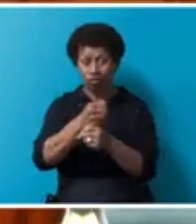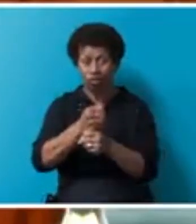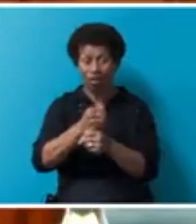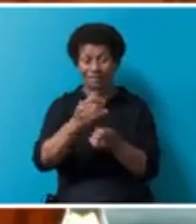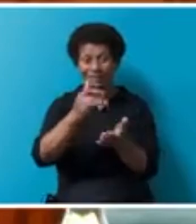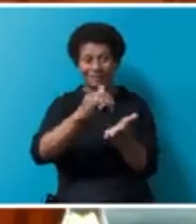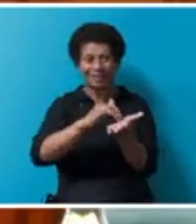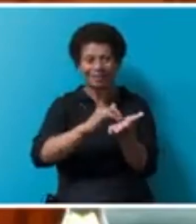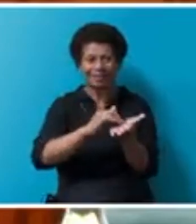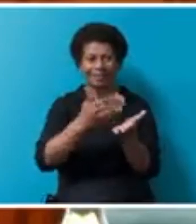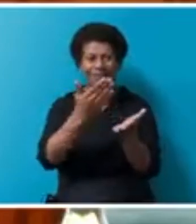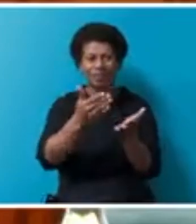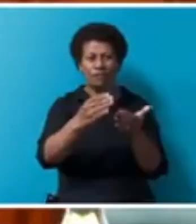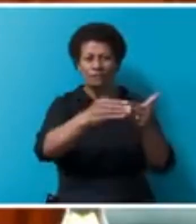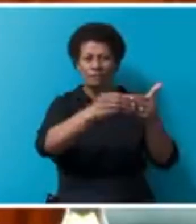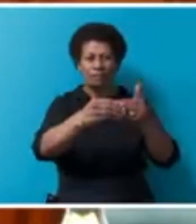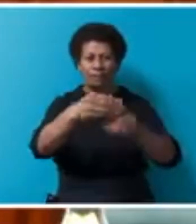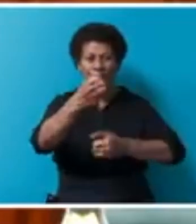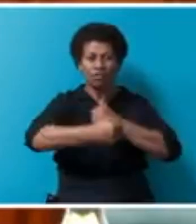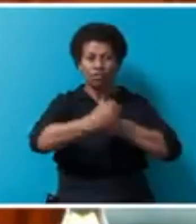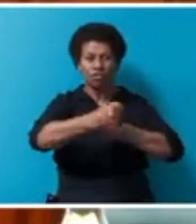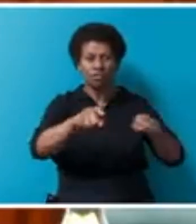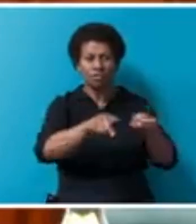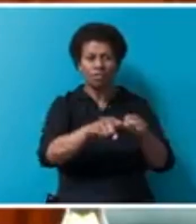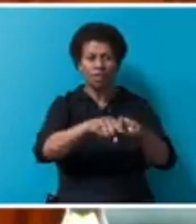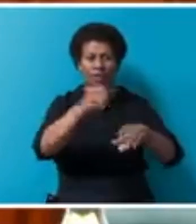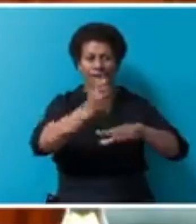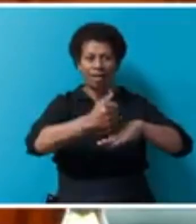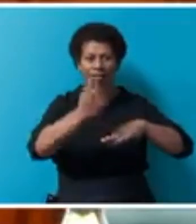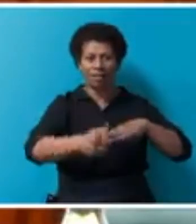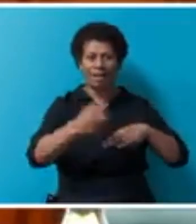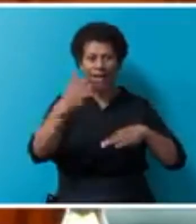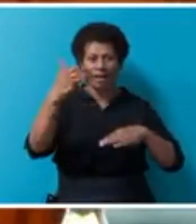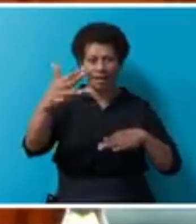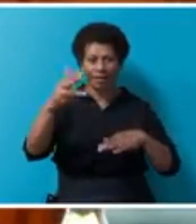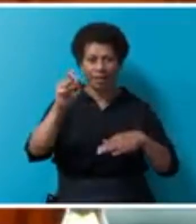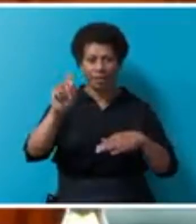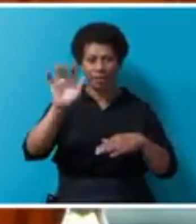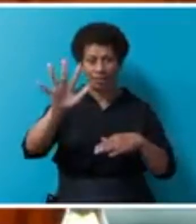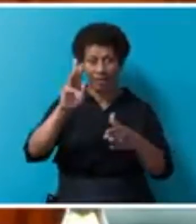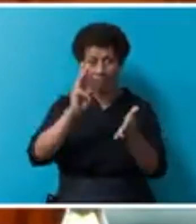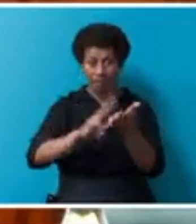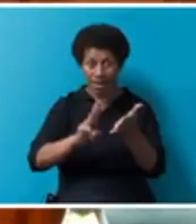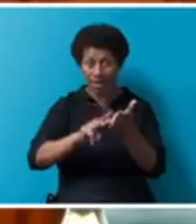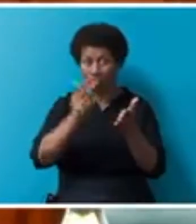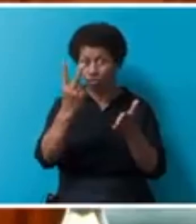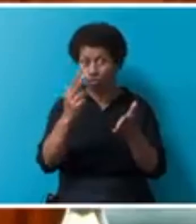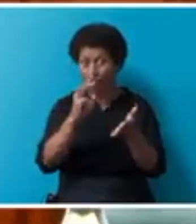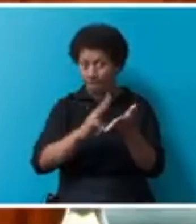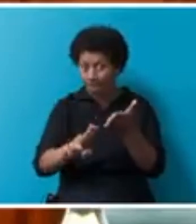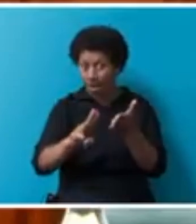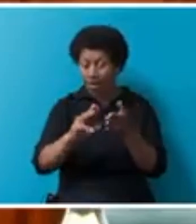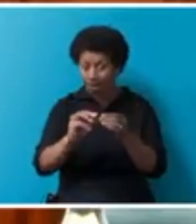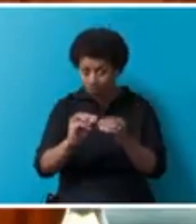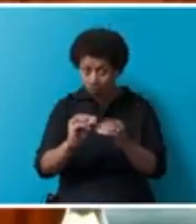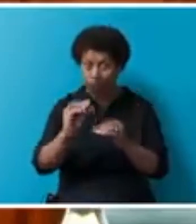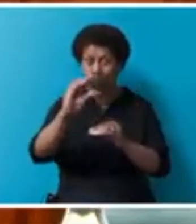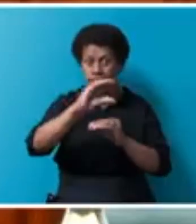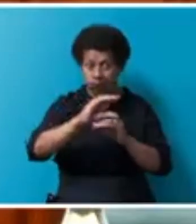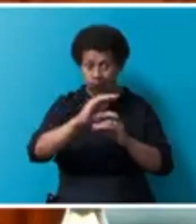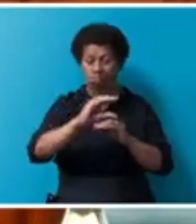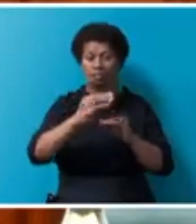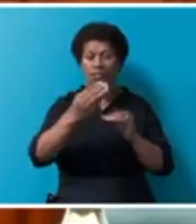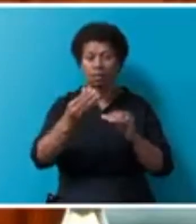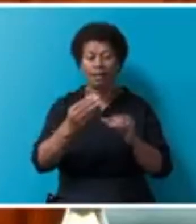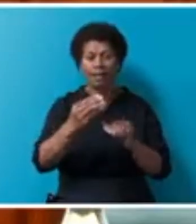legal machinery of government. With a total allocation of 9.5 million, 2 million increase, this budget enables the